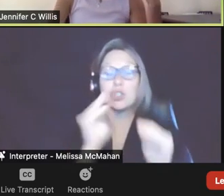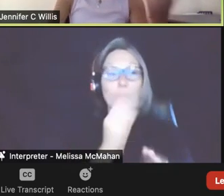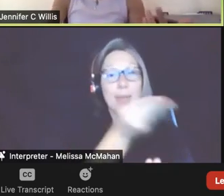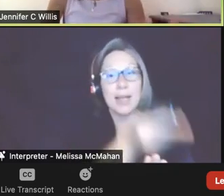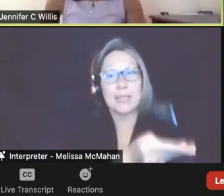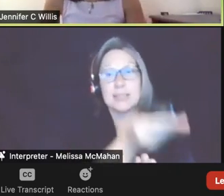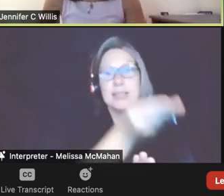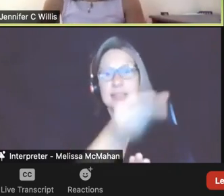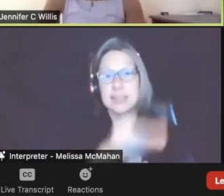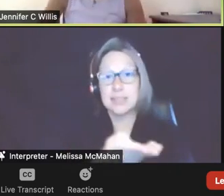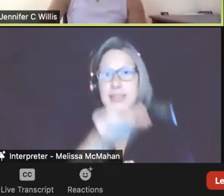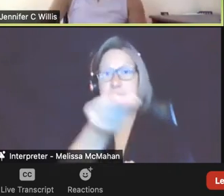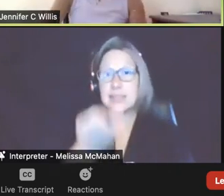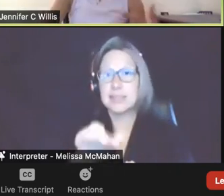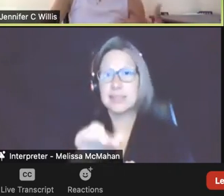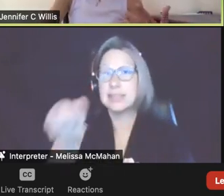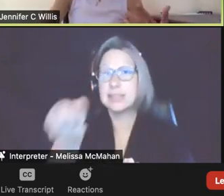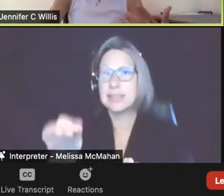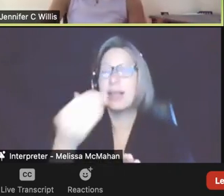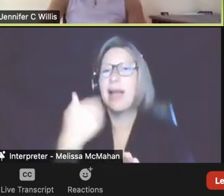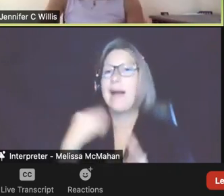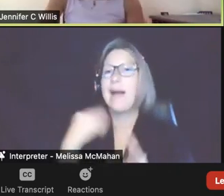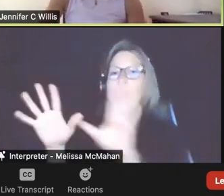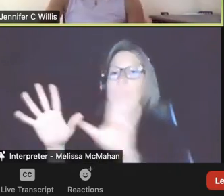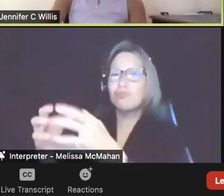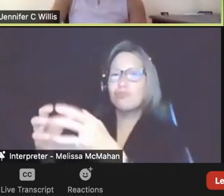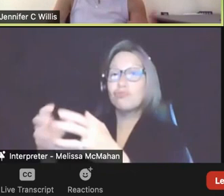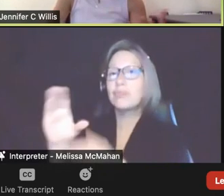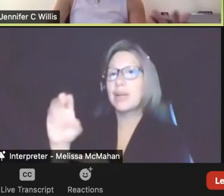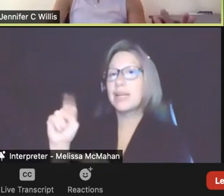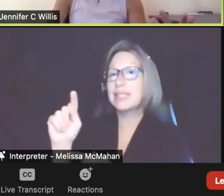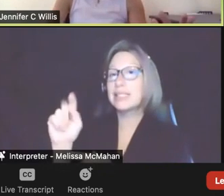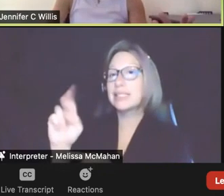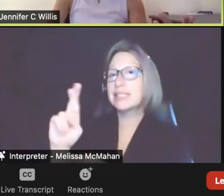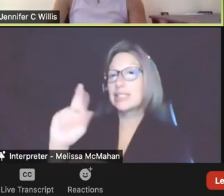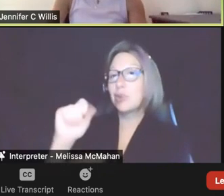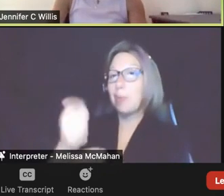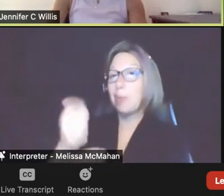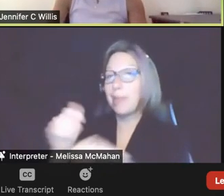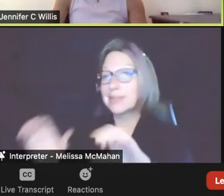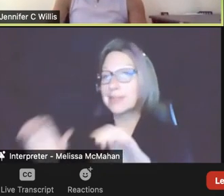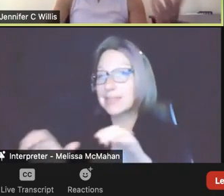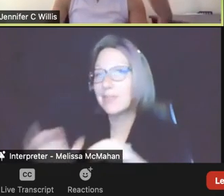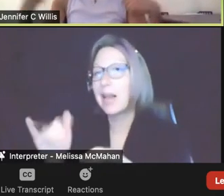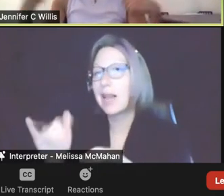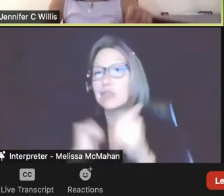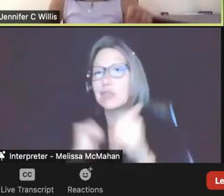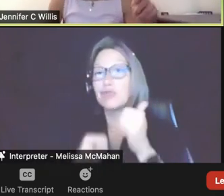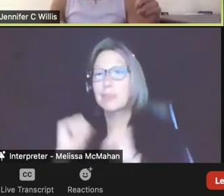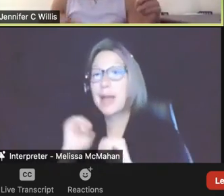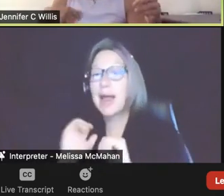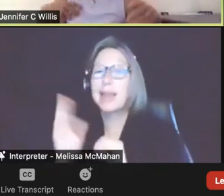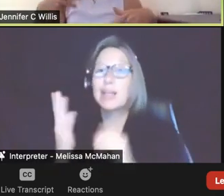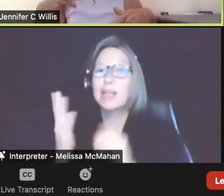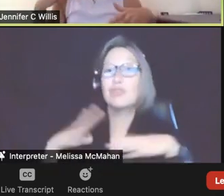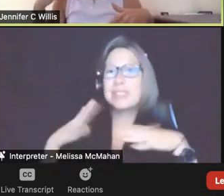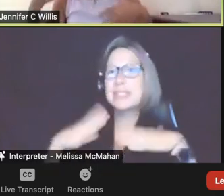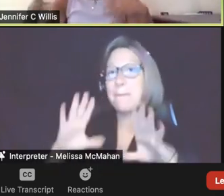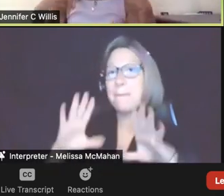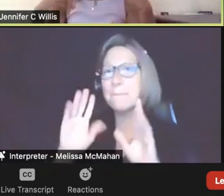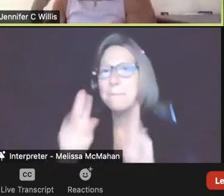are center-based activities like a dramatic play center, and kids learn how to develop dress up